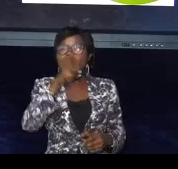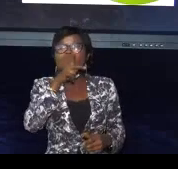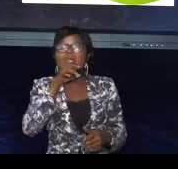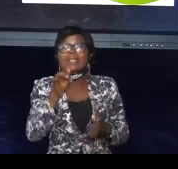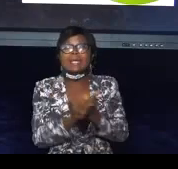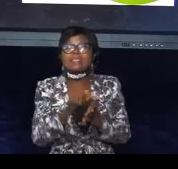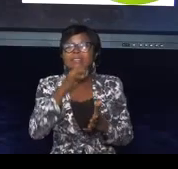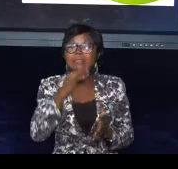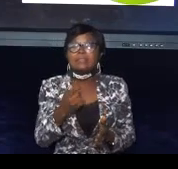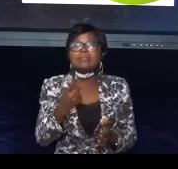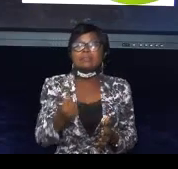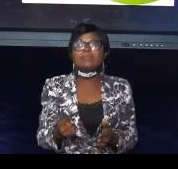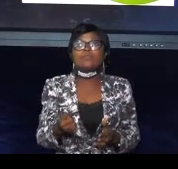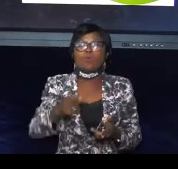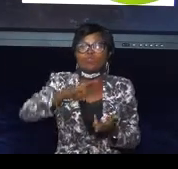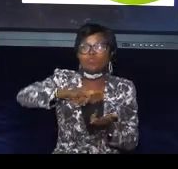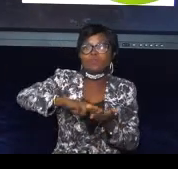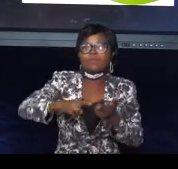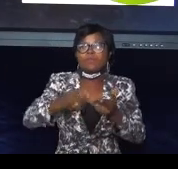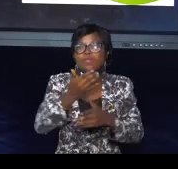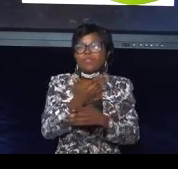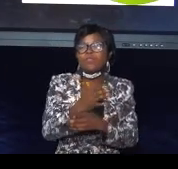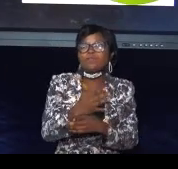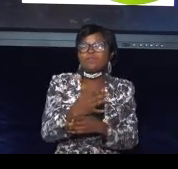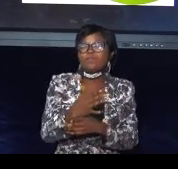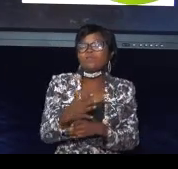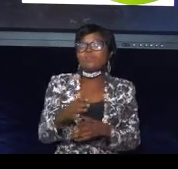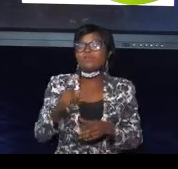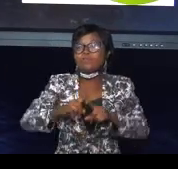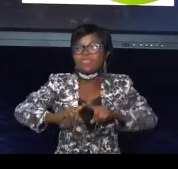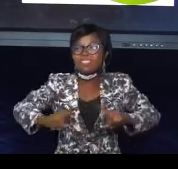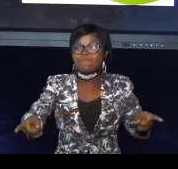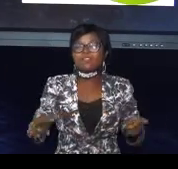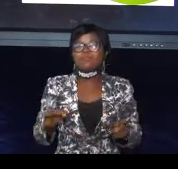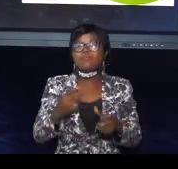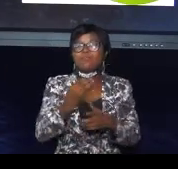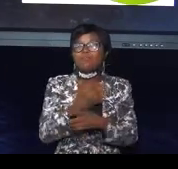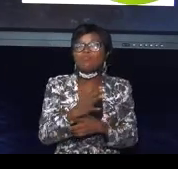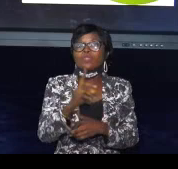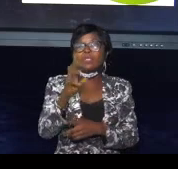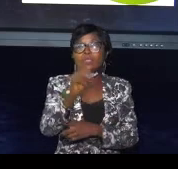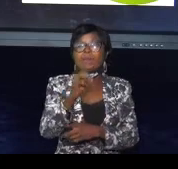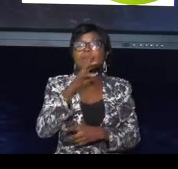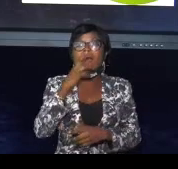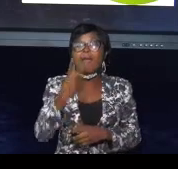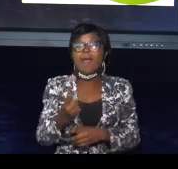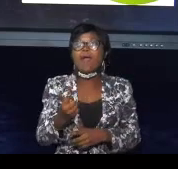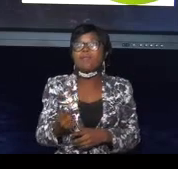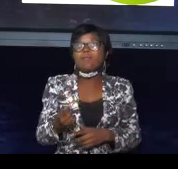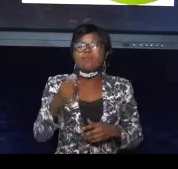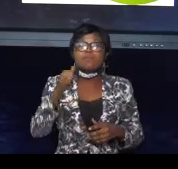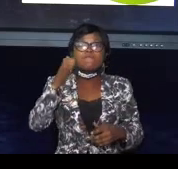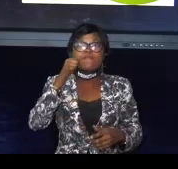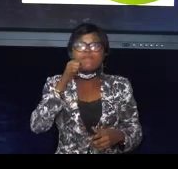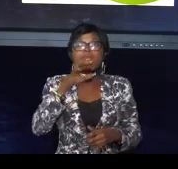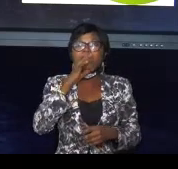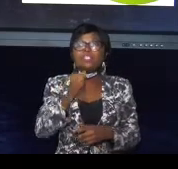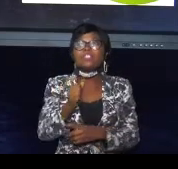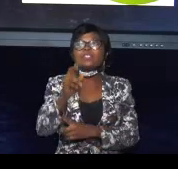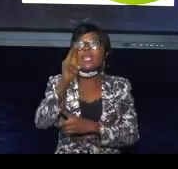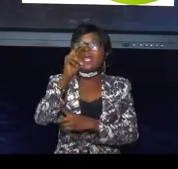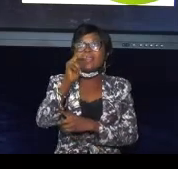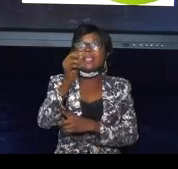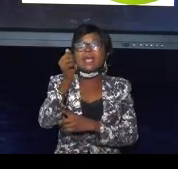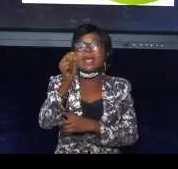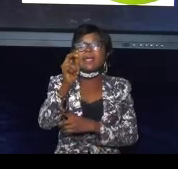makes you differentiate between the male goat and the female goat. The male is the Billy goat, the female is the nanny goat,